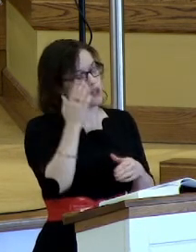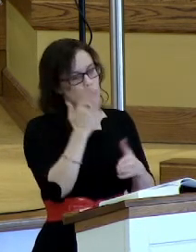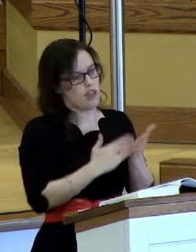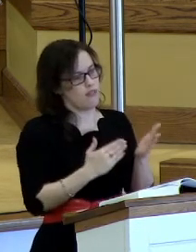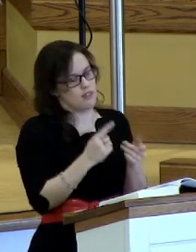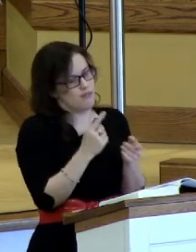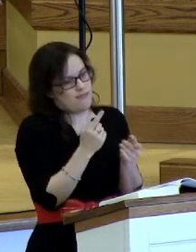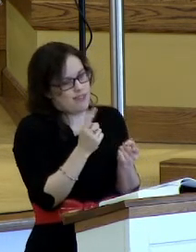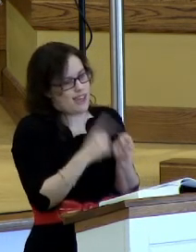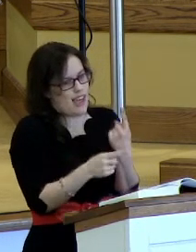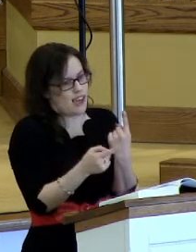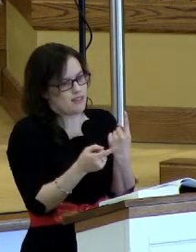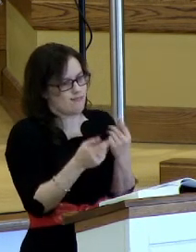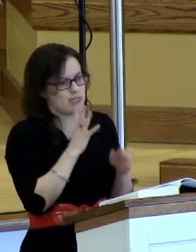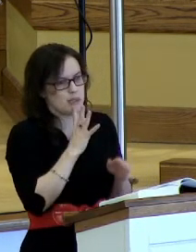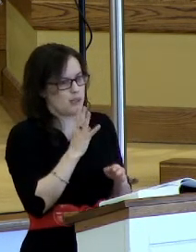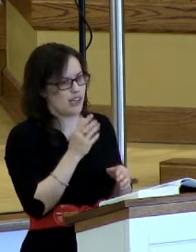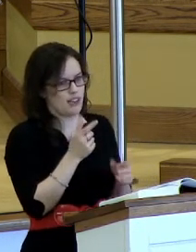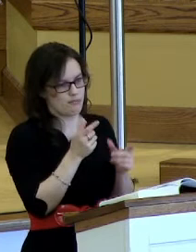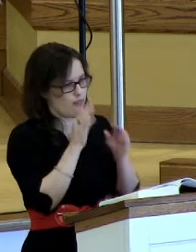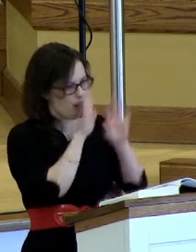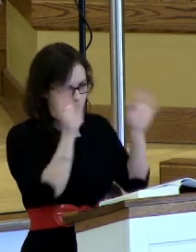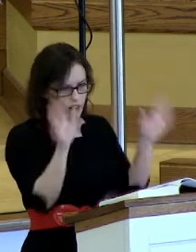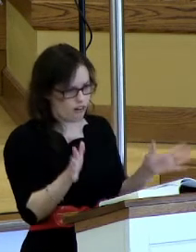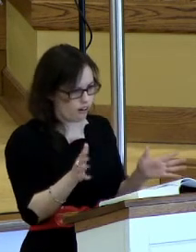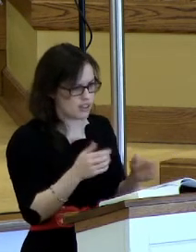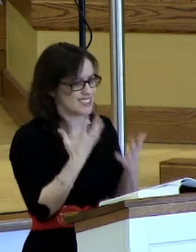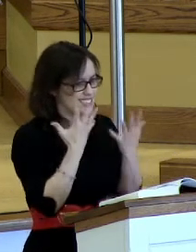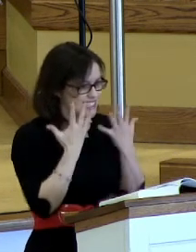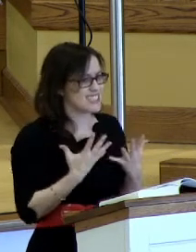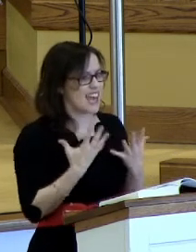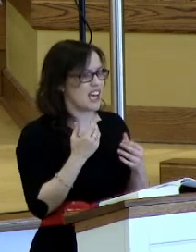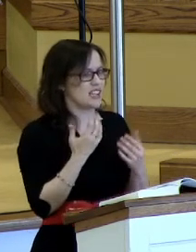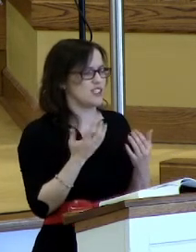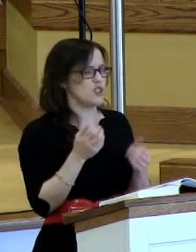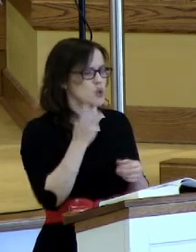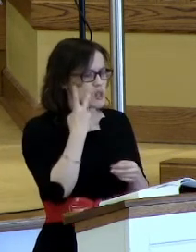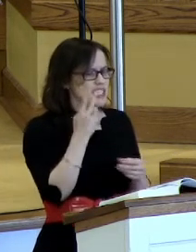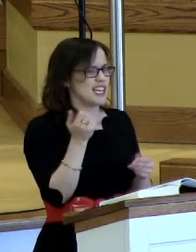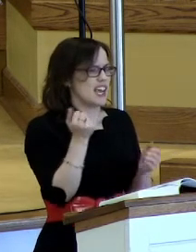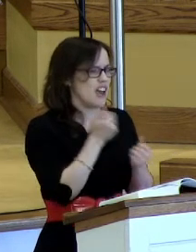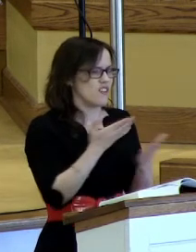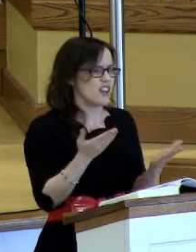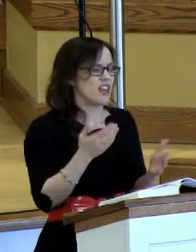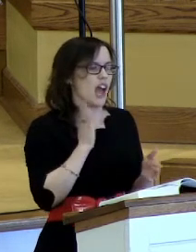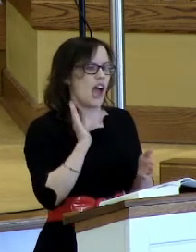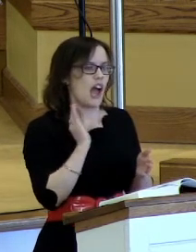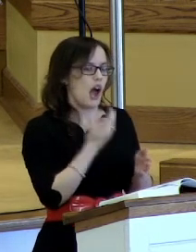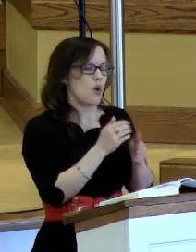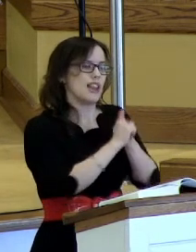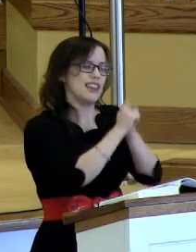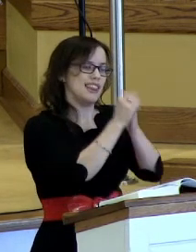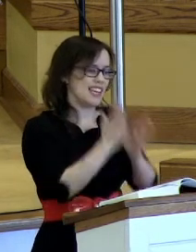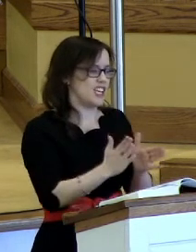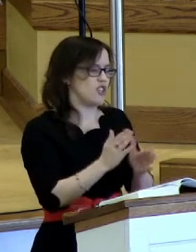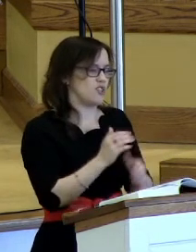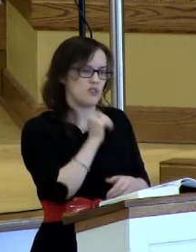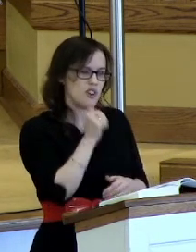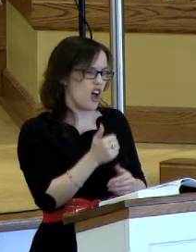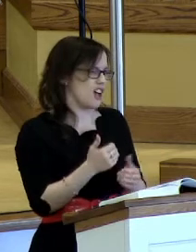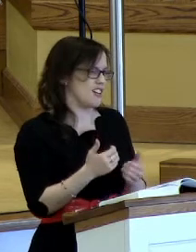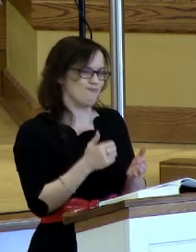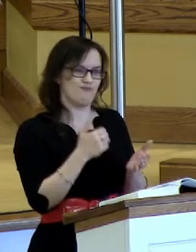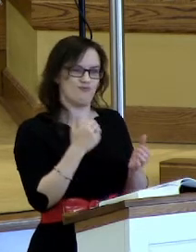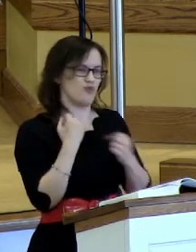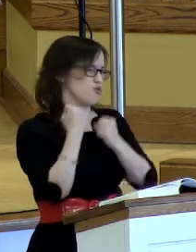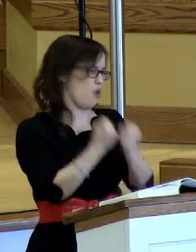need to pray for him. It's just sad what's going on in our country. Our leadership is letting us down. But remember, in the